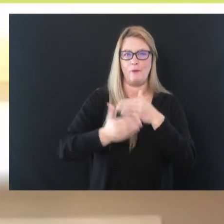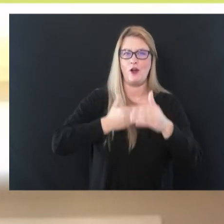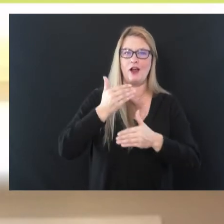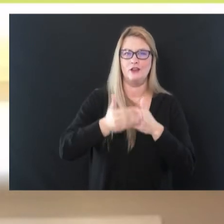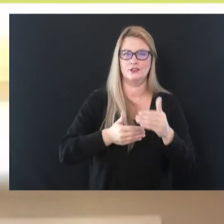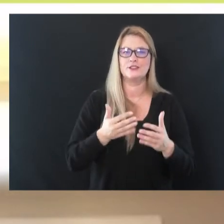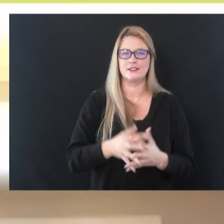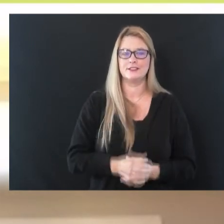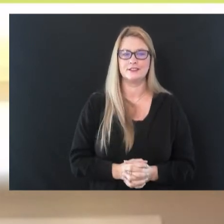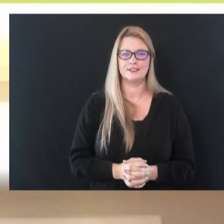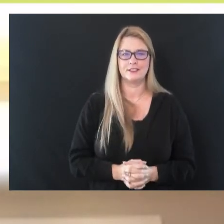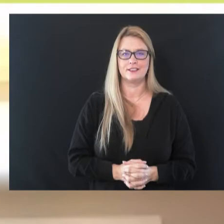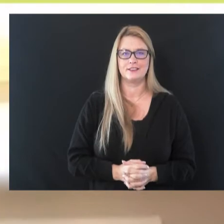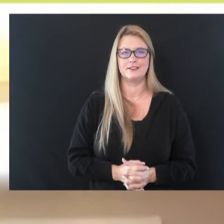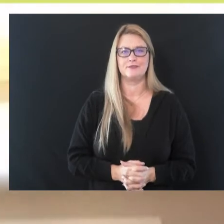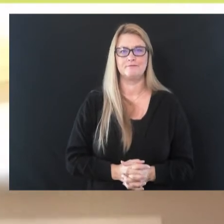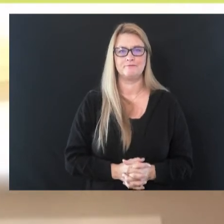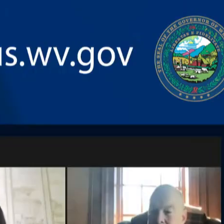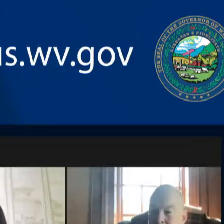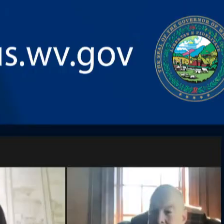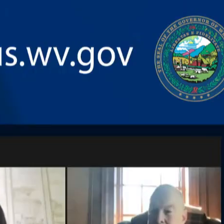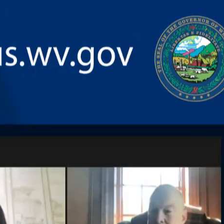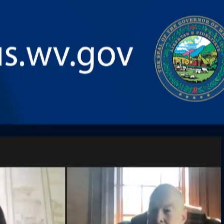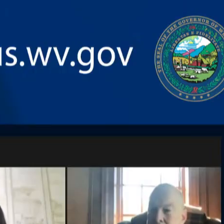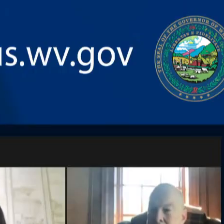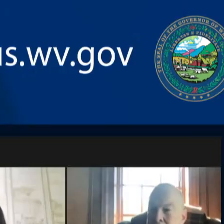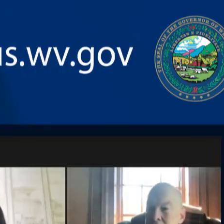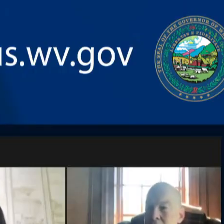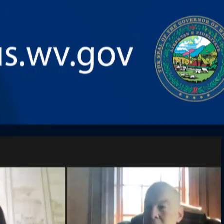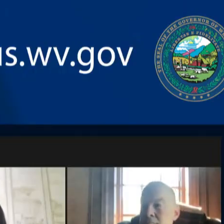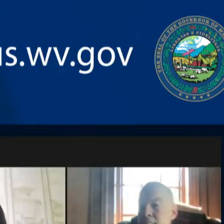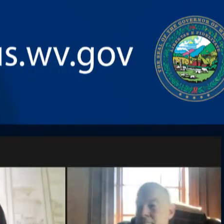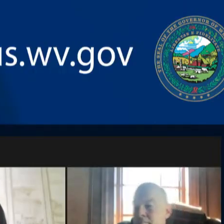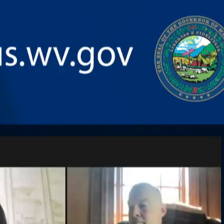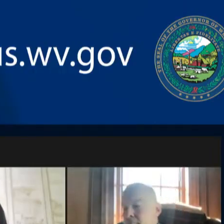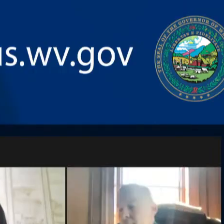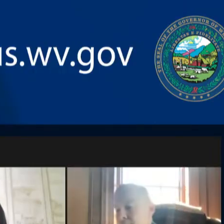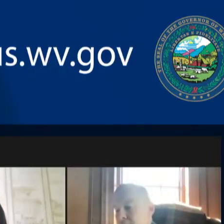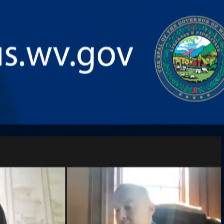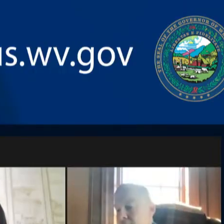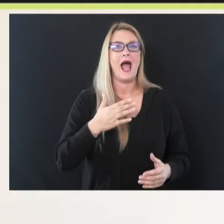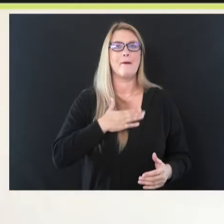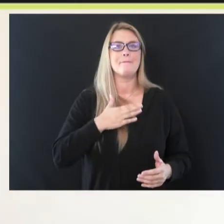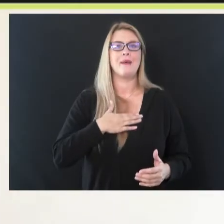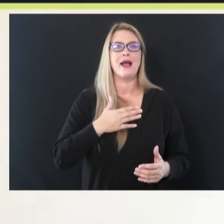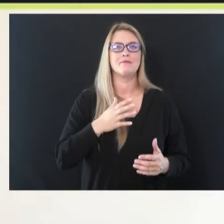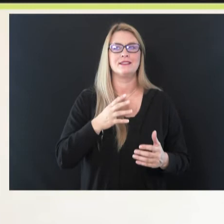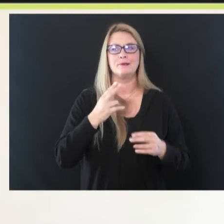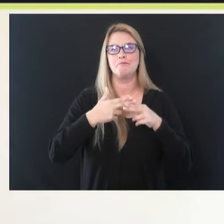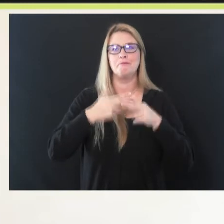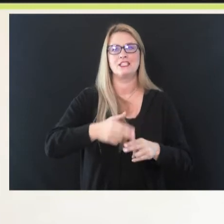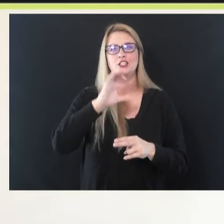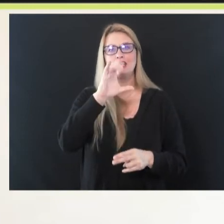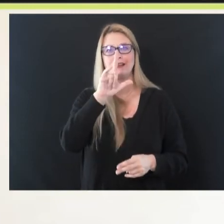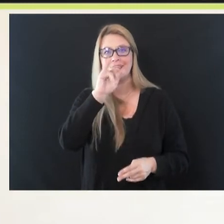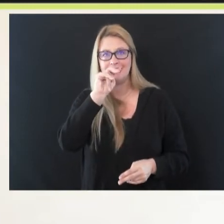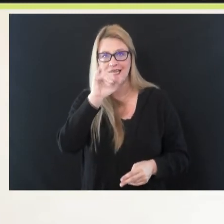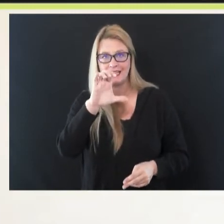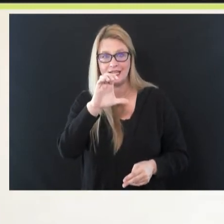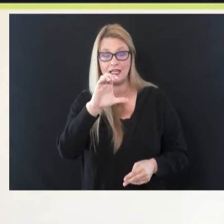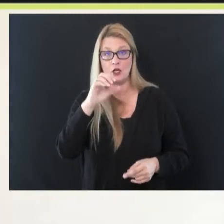have some other points to make there. Yes, I'm glad that you mentioned clinics. What we're doing